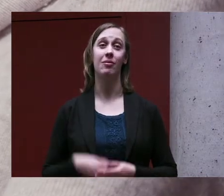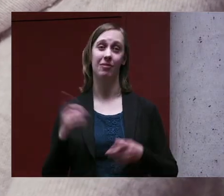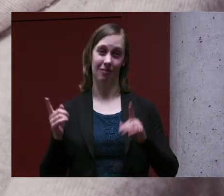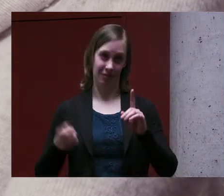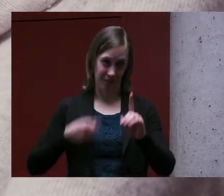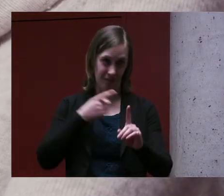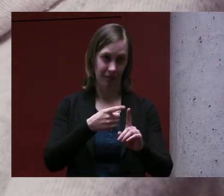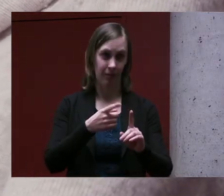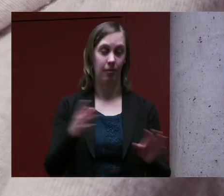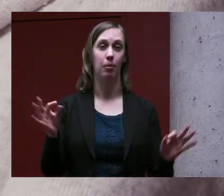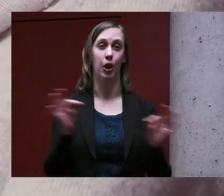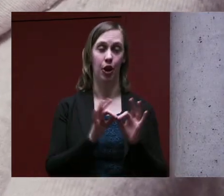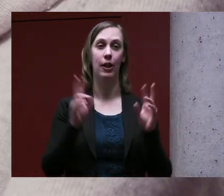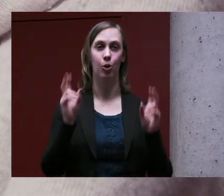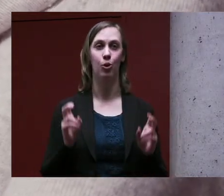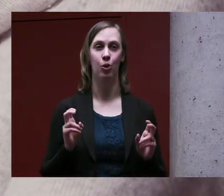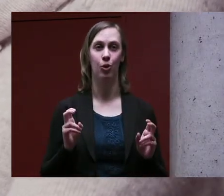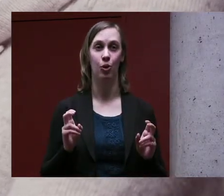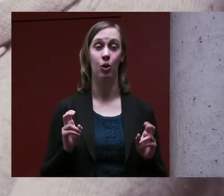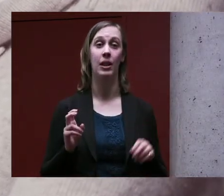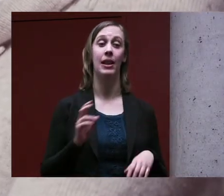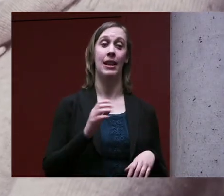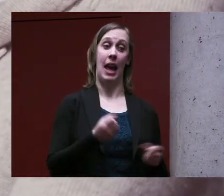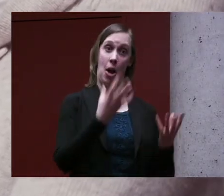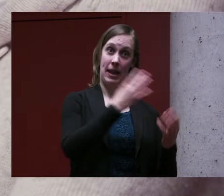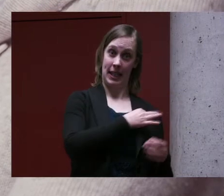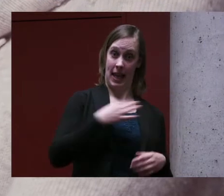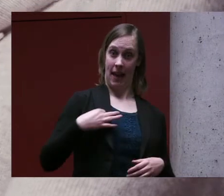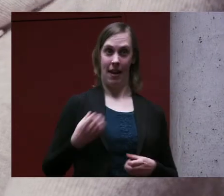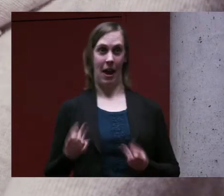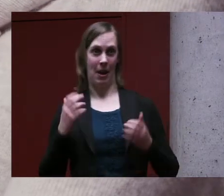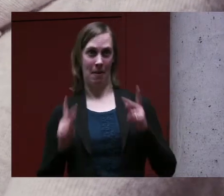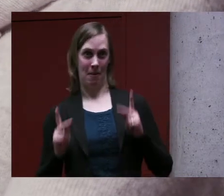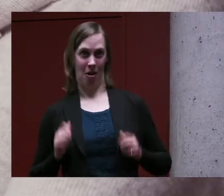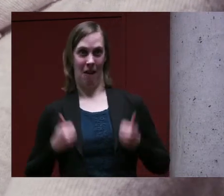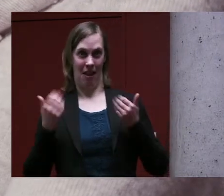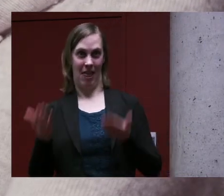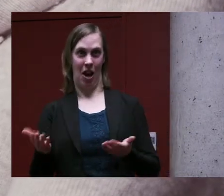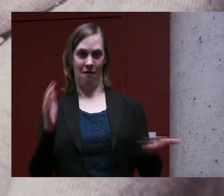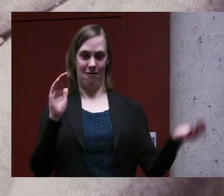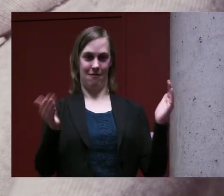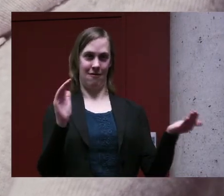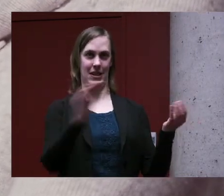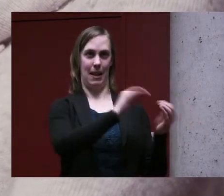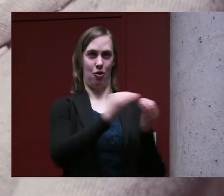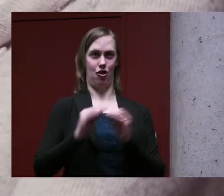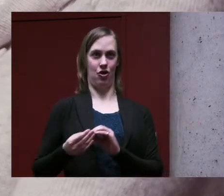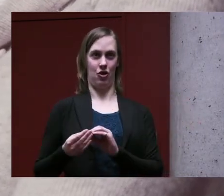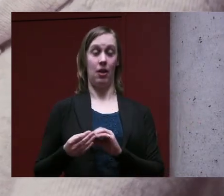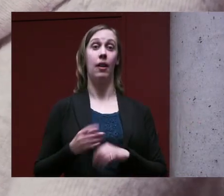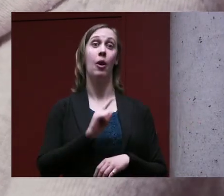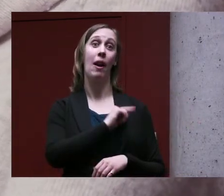very important issue, staff to resident ratio. Quality of life, dignity, hygiene,